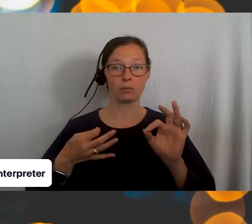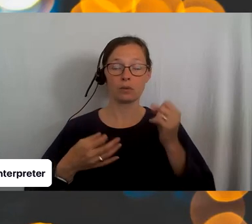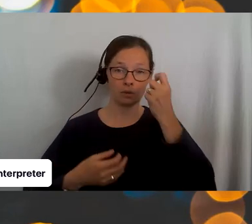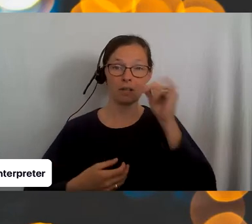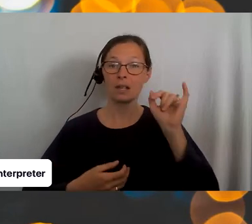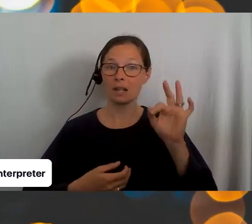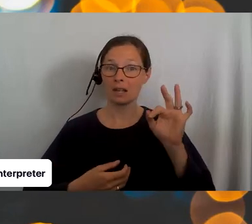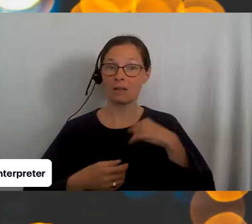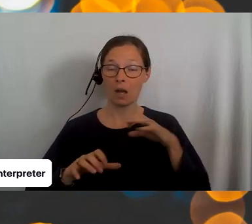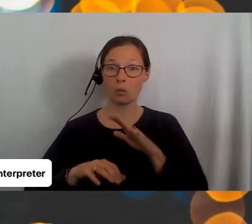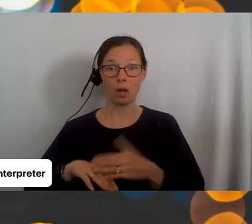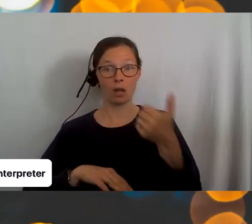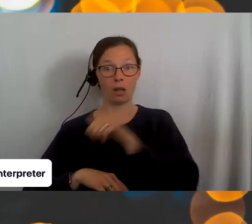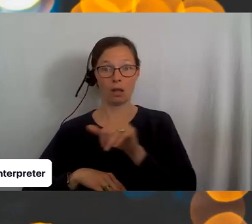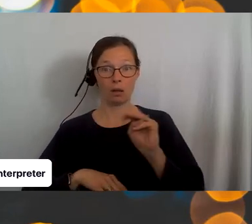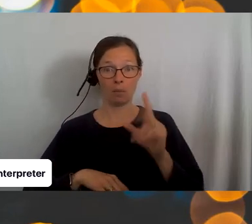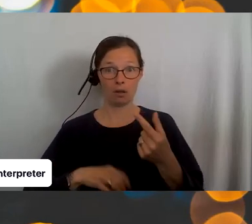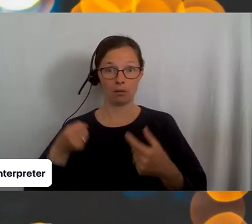if I tried that on this one,